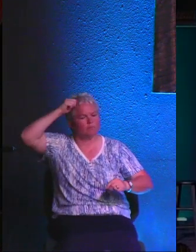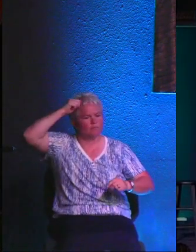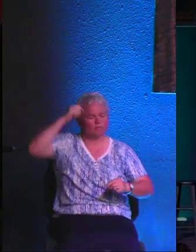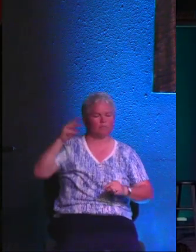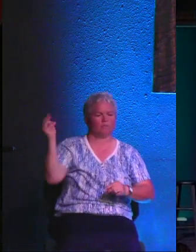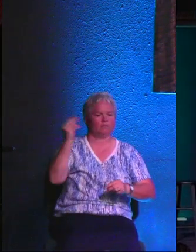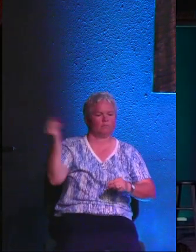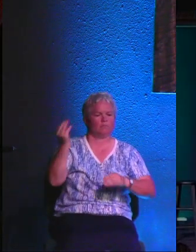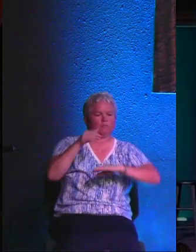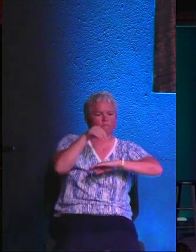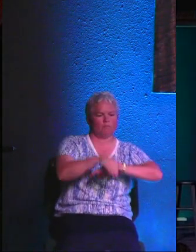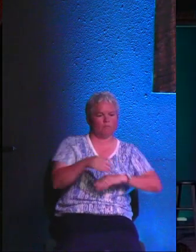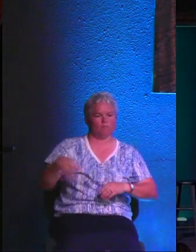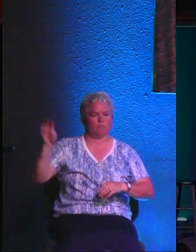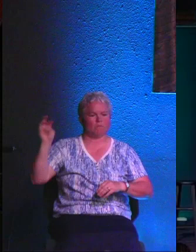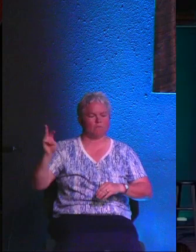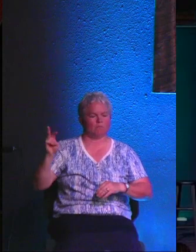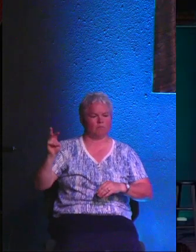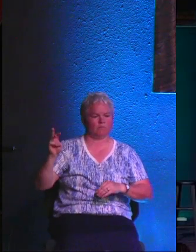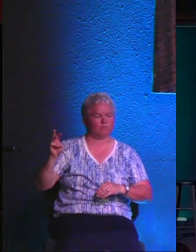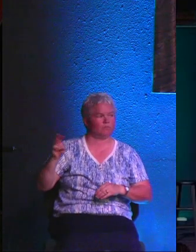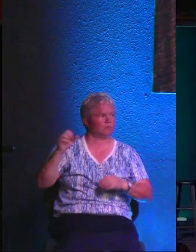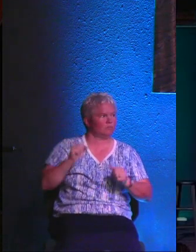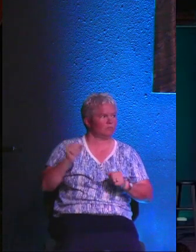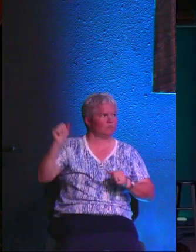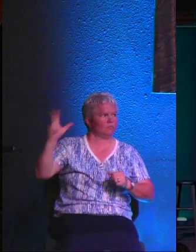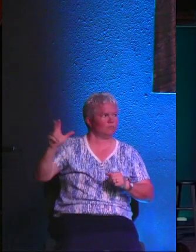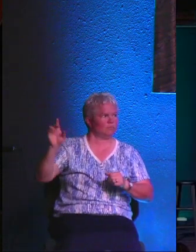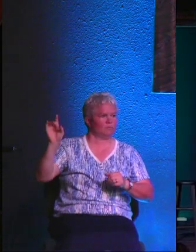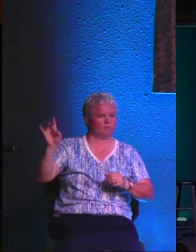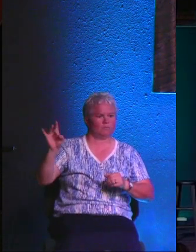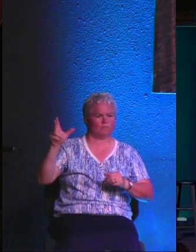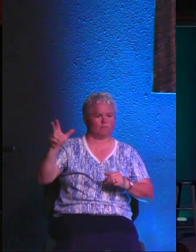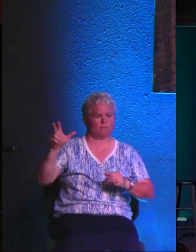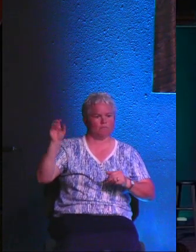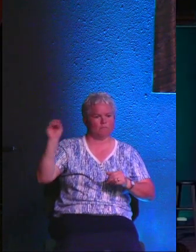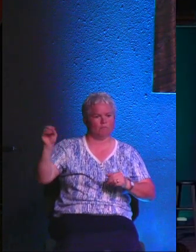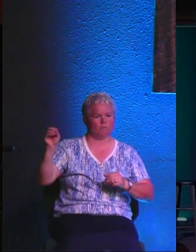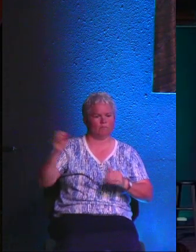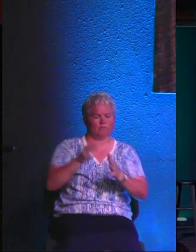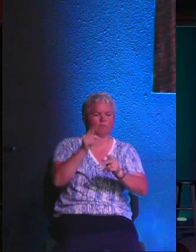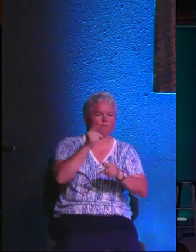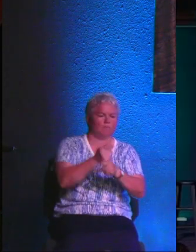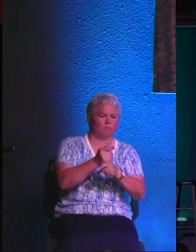youth group on Wednesday night, 6 to 8 o'clock. And the last thing is, please be in prayer for us.